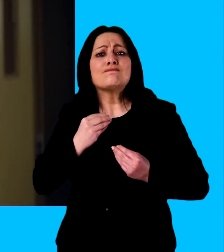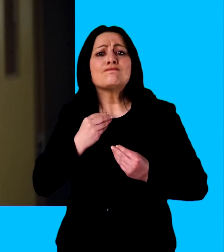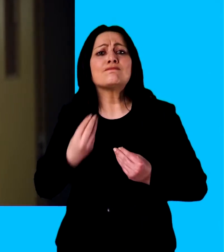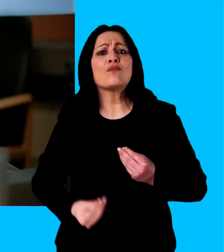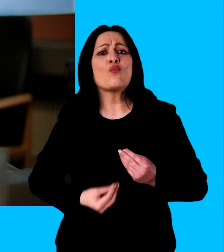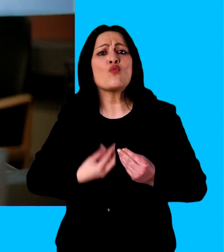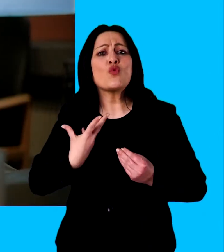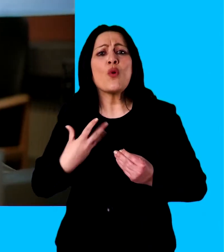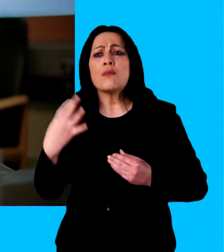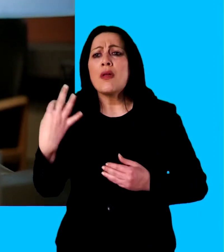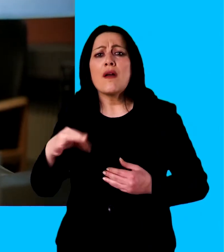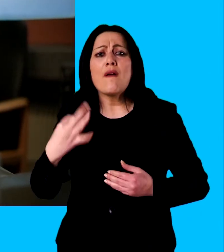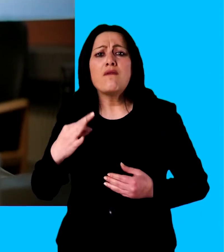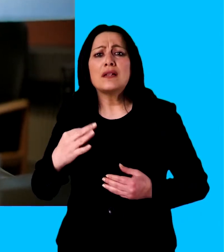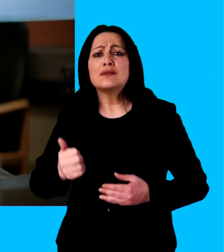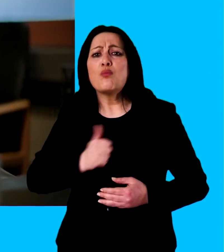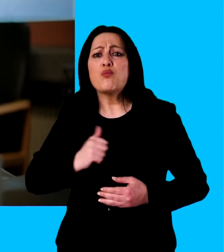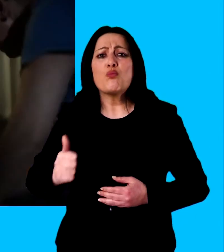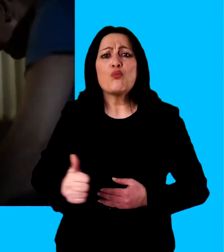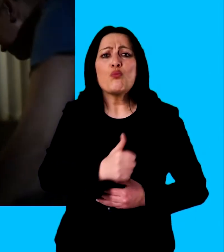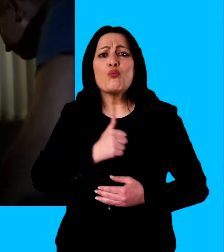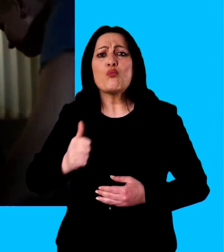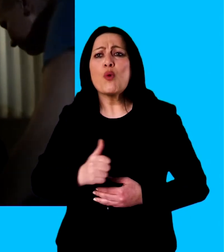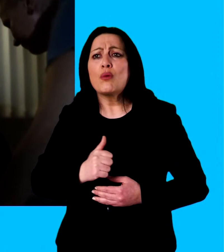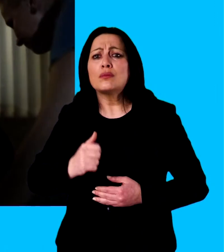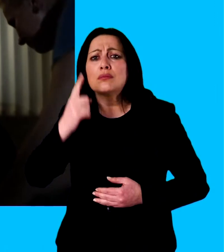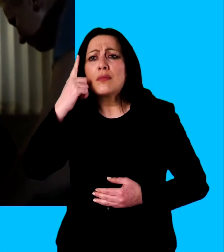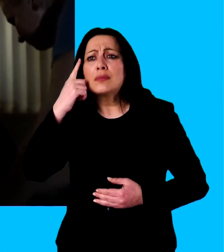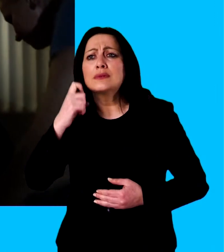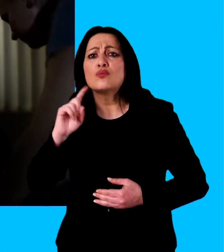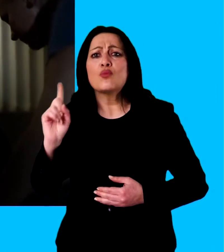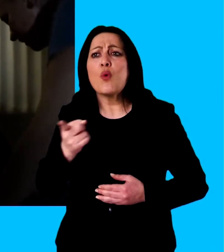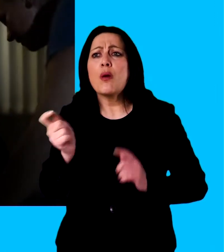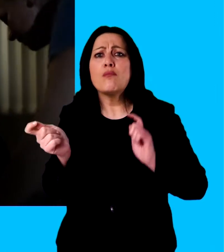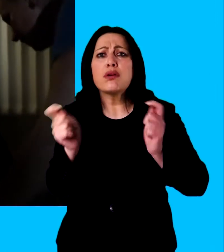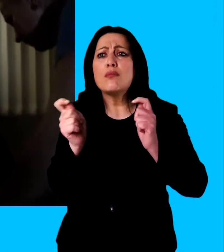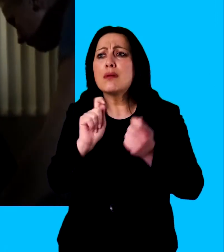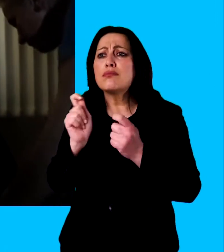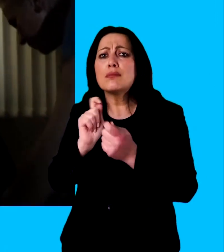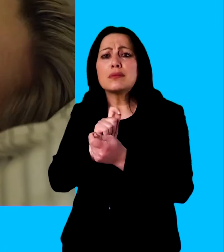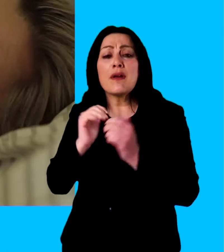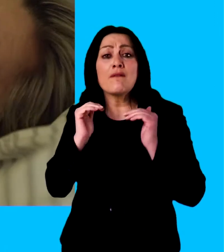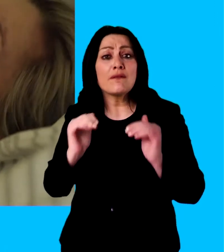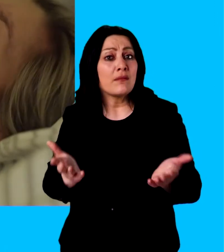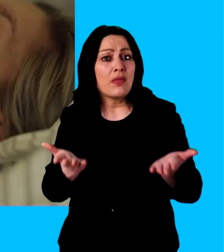and alone when we know change is coming and nothing will ever be the same again.